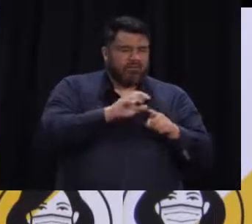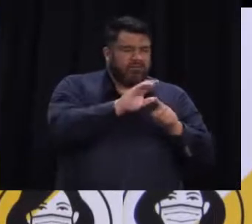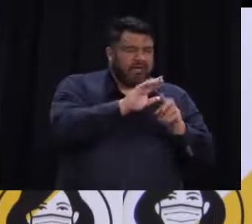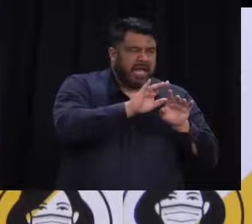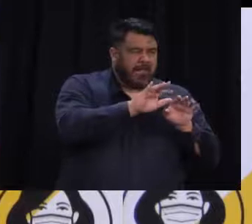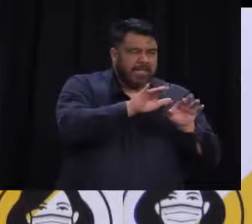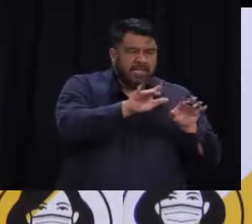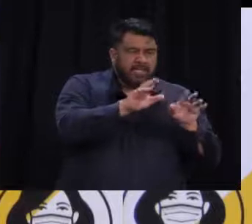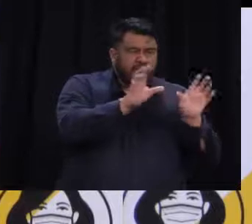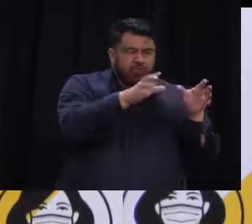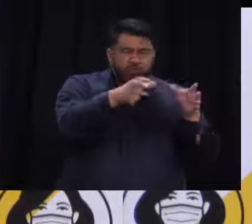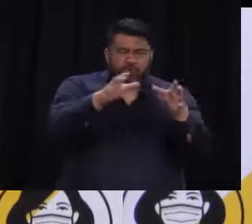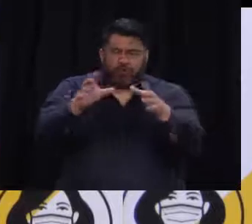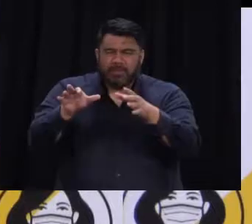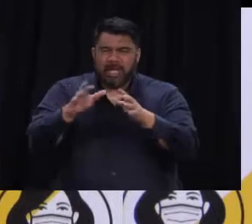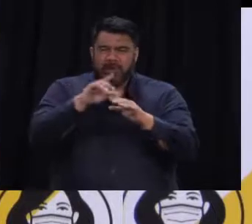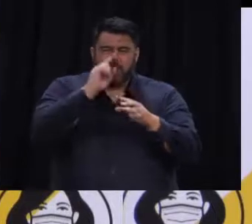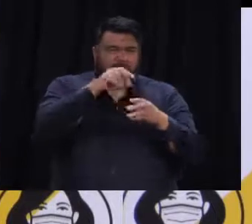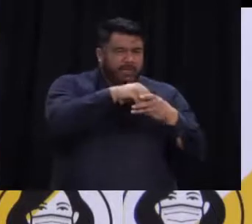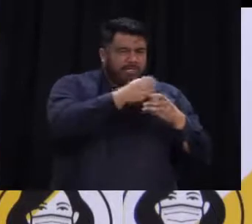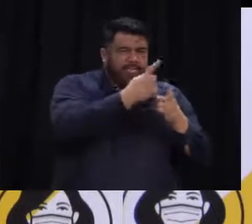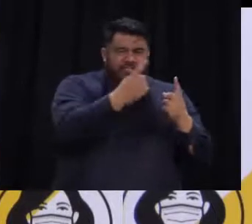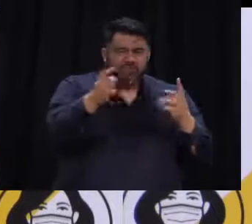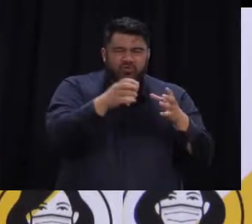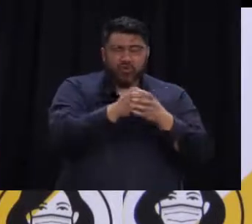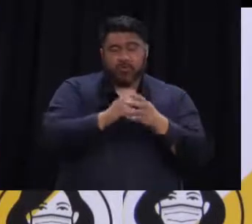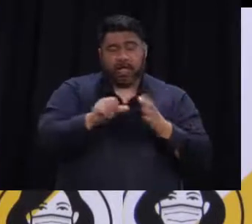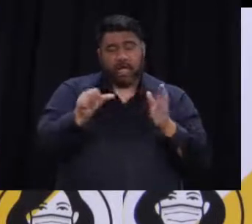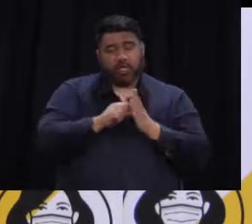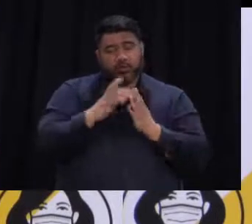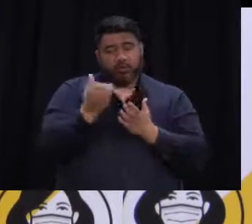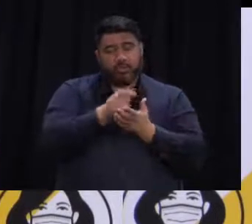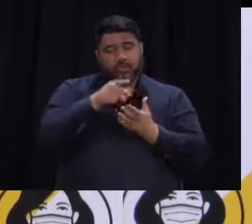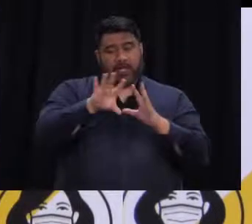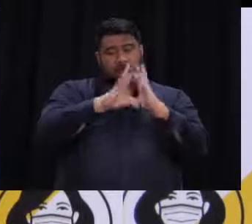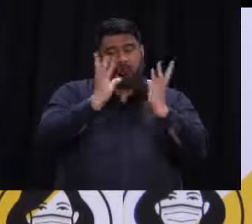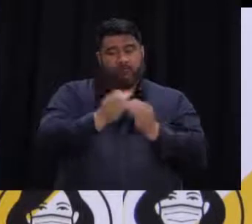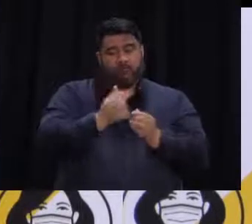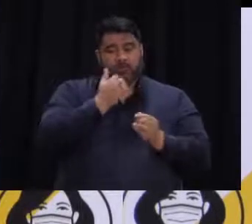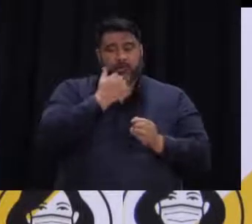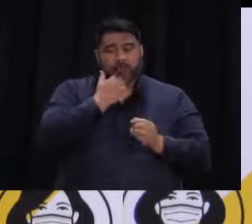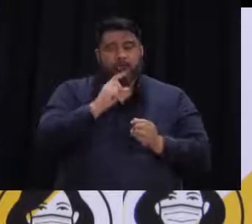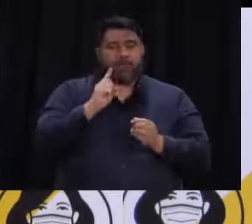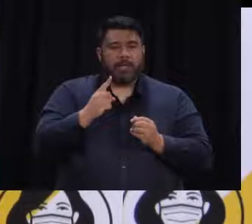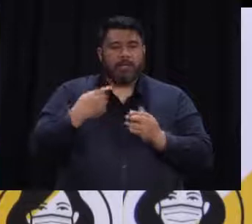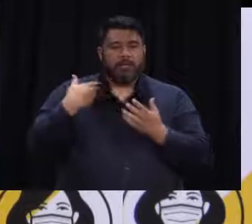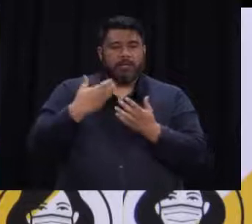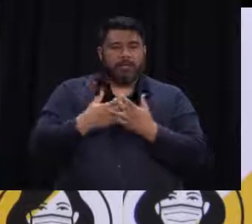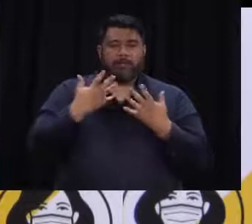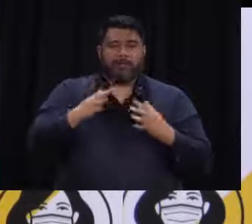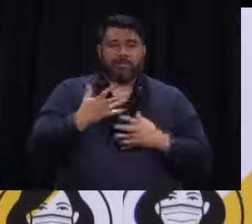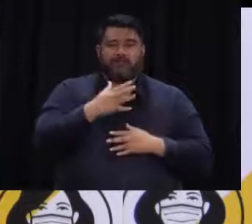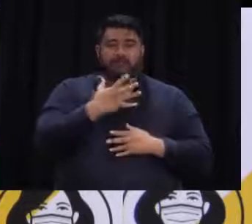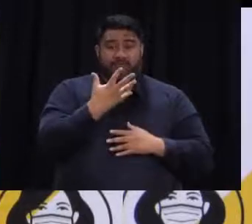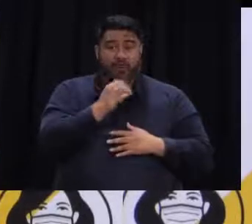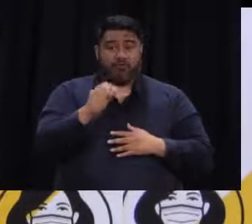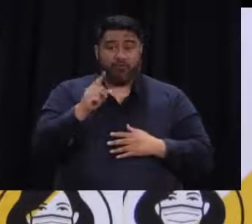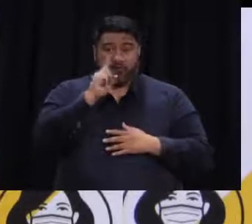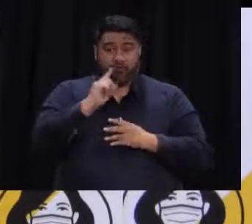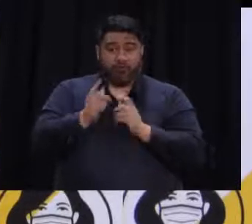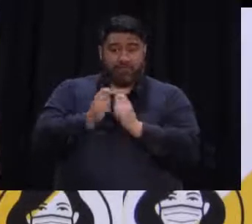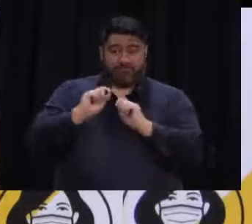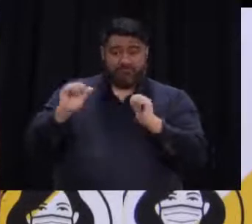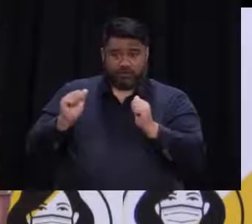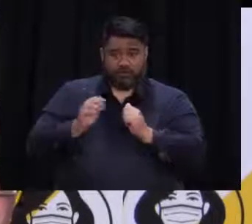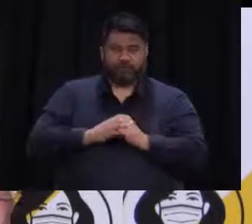over 500 people who have been tested as part of that cluster. And then, of course, in addition to those who are actually at the